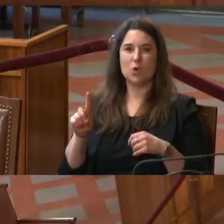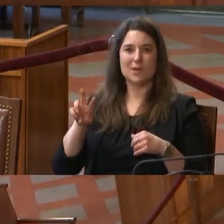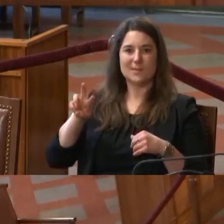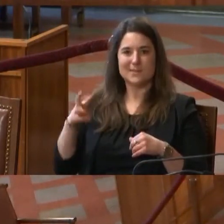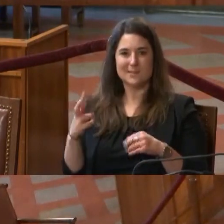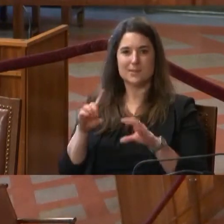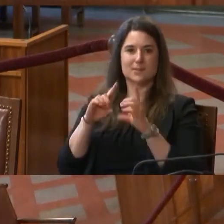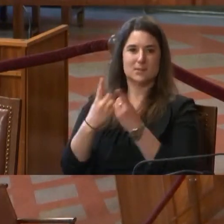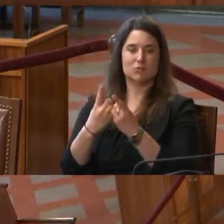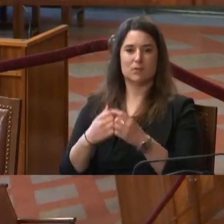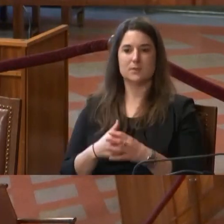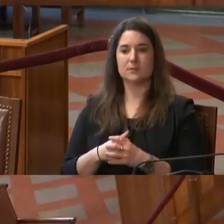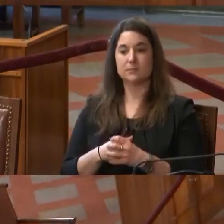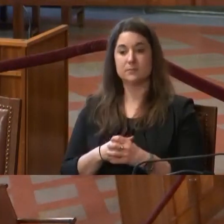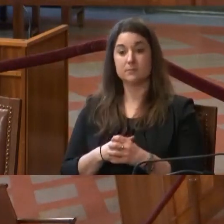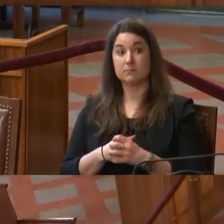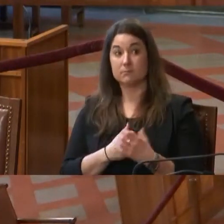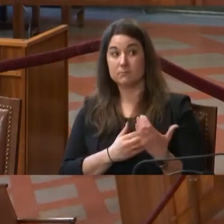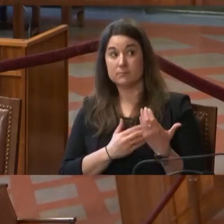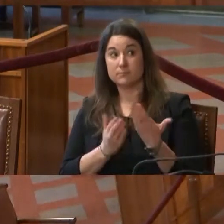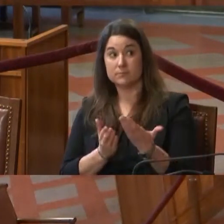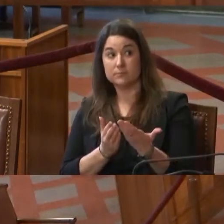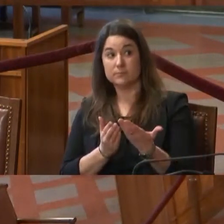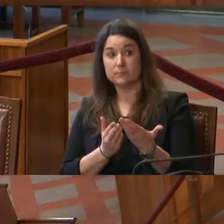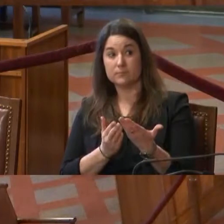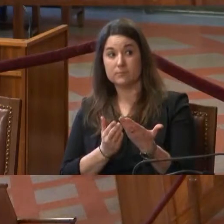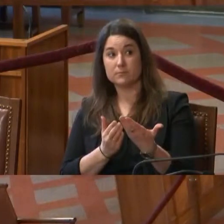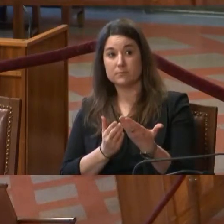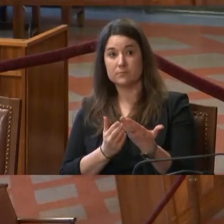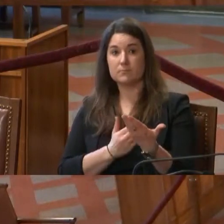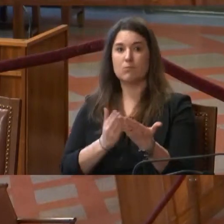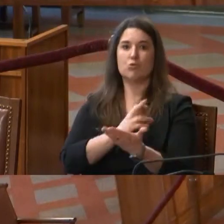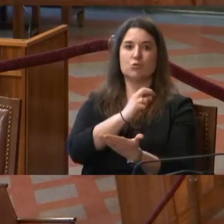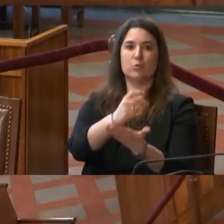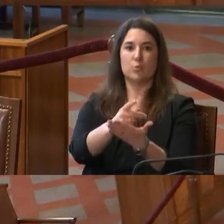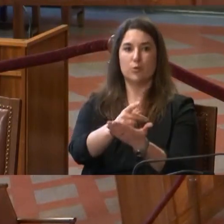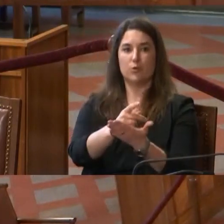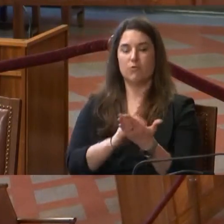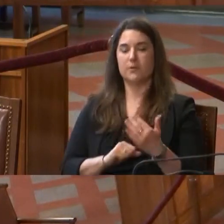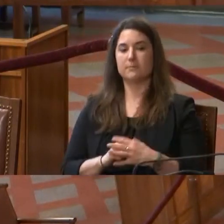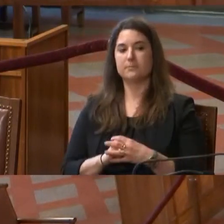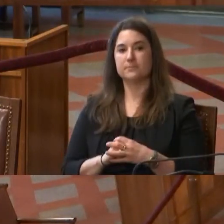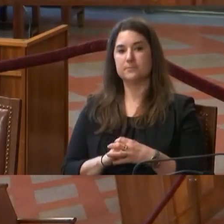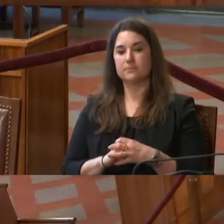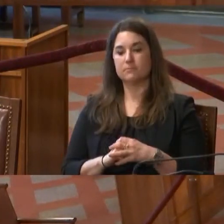District. Need a motion? Motion to approve.